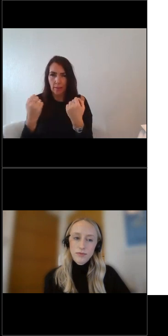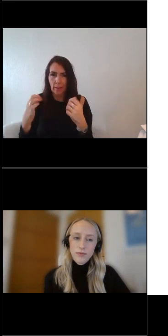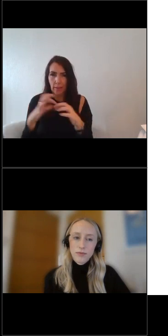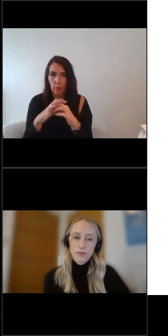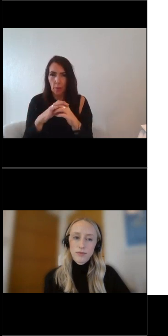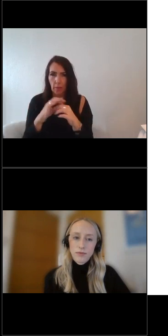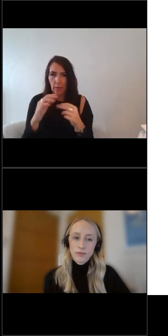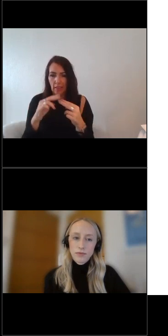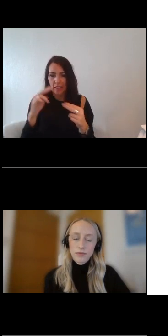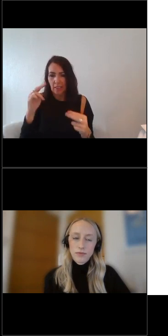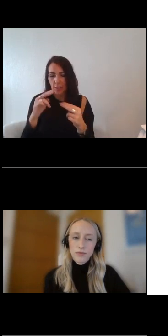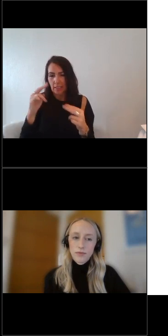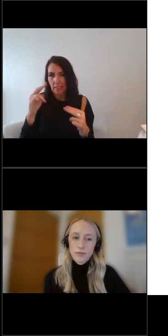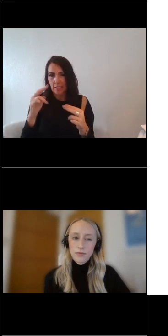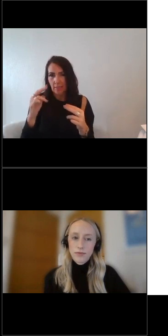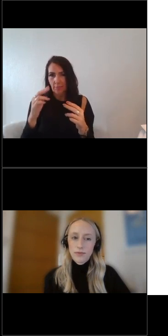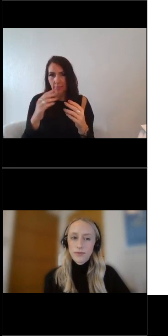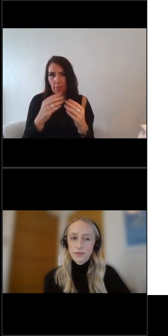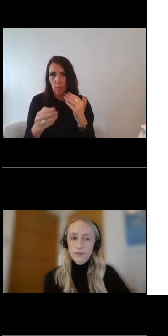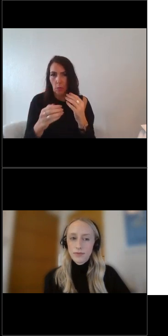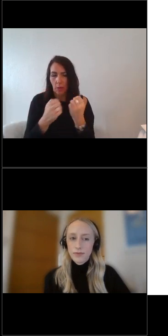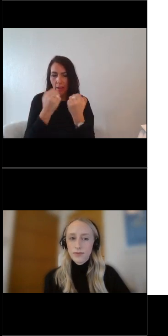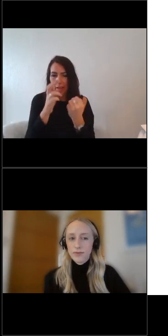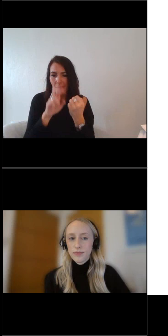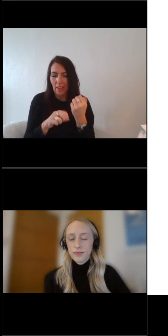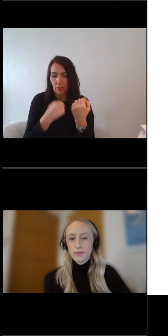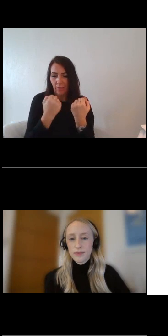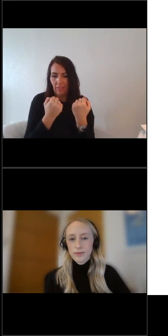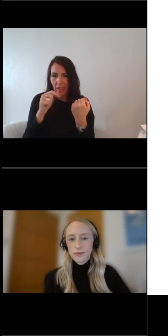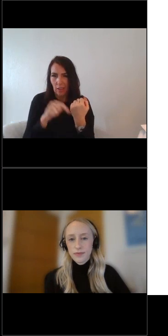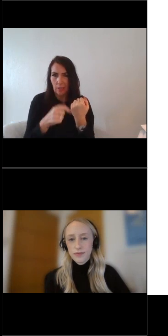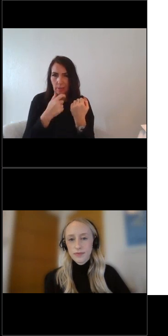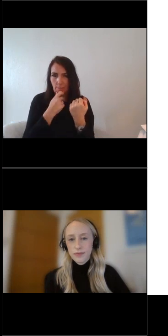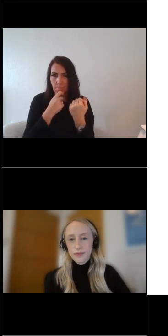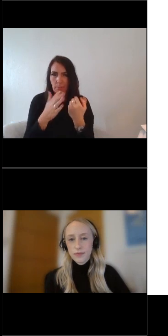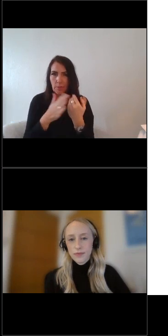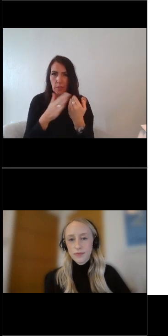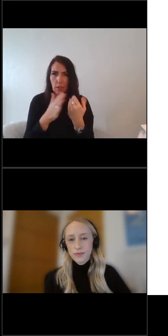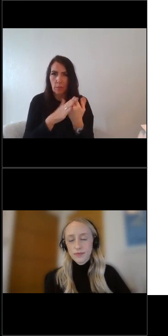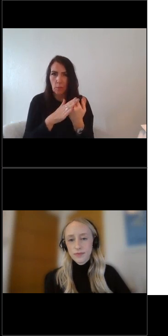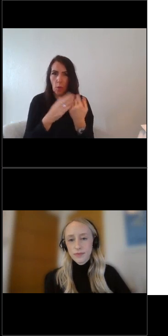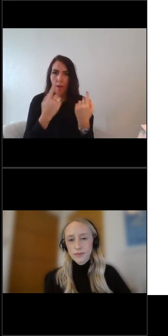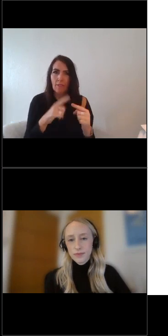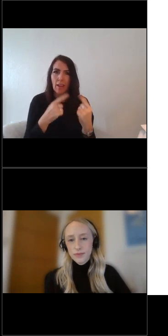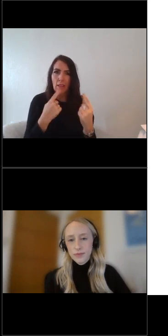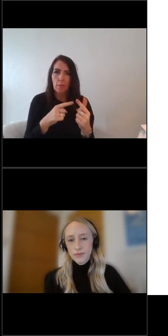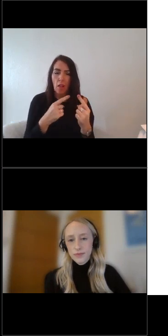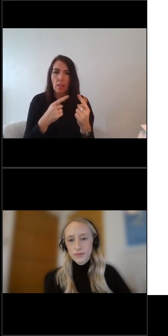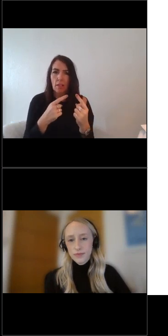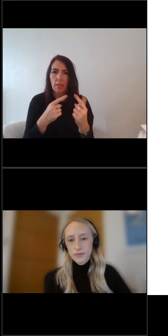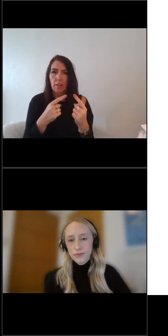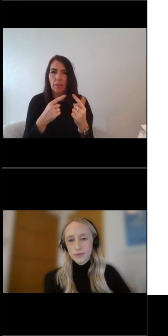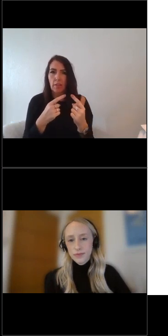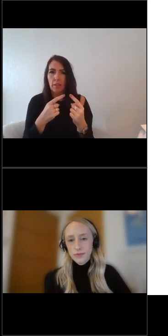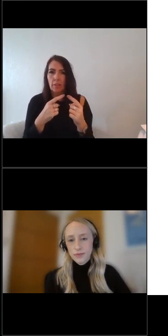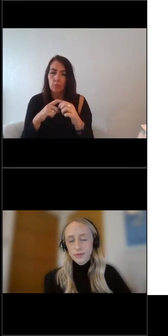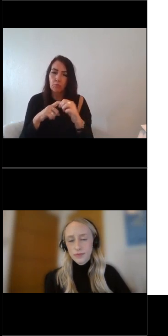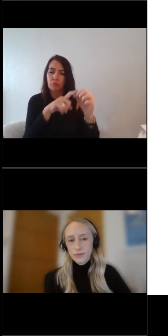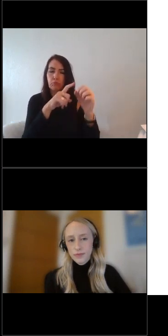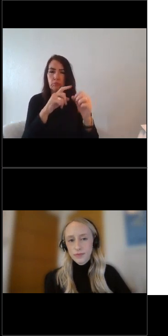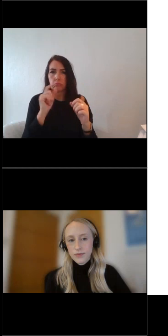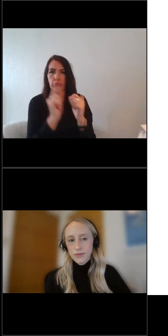torque of the electric vehicles. They generally have a little bit more of an ability to pull away slightly more sharply